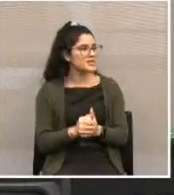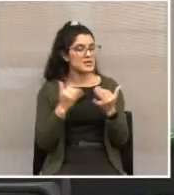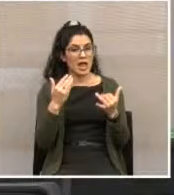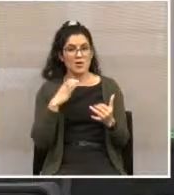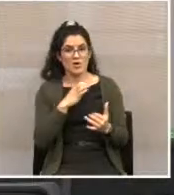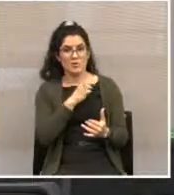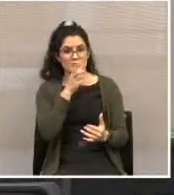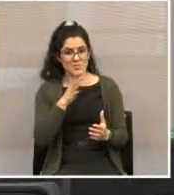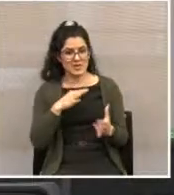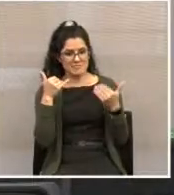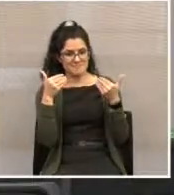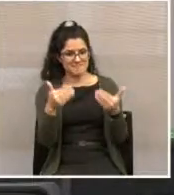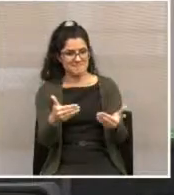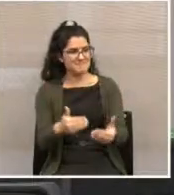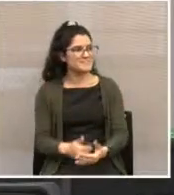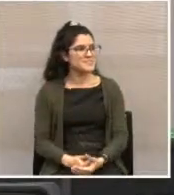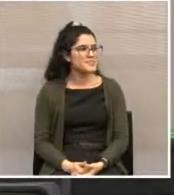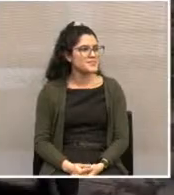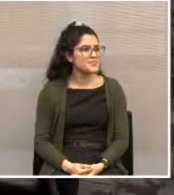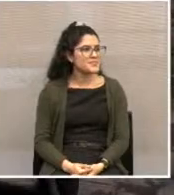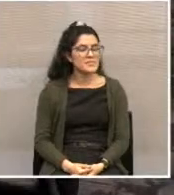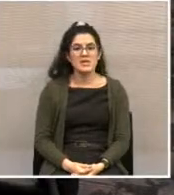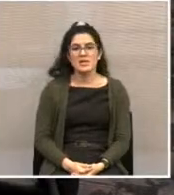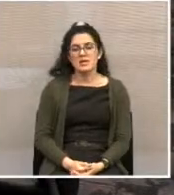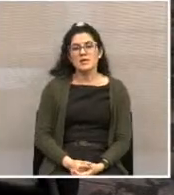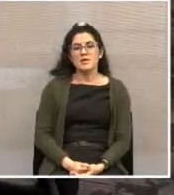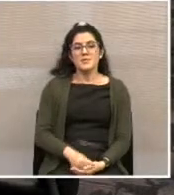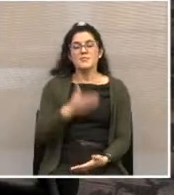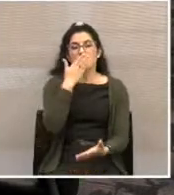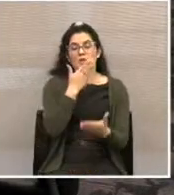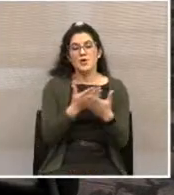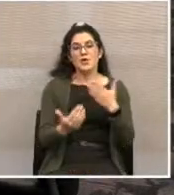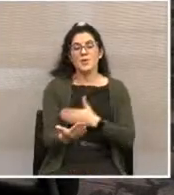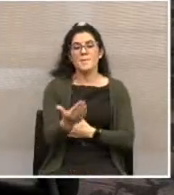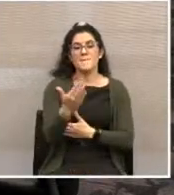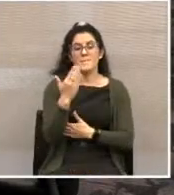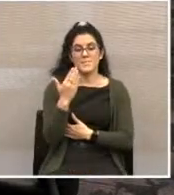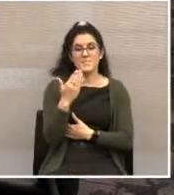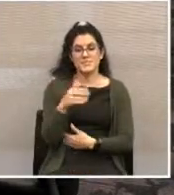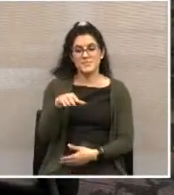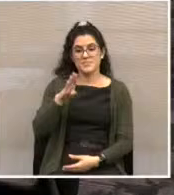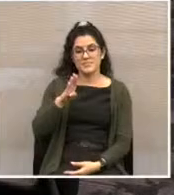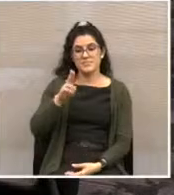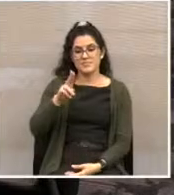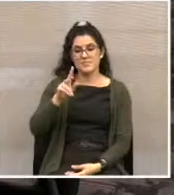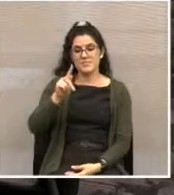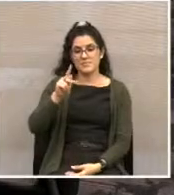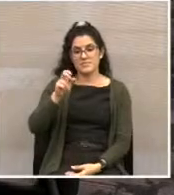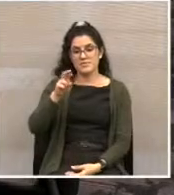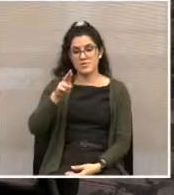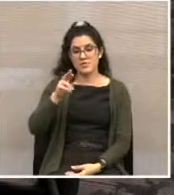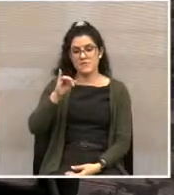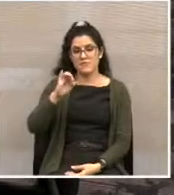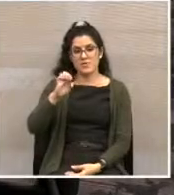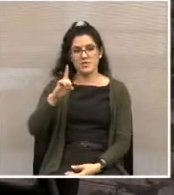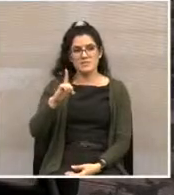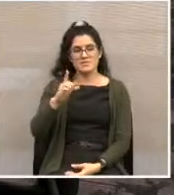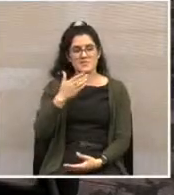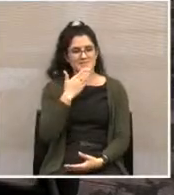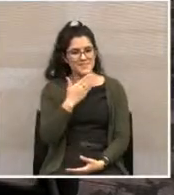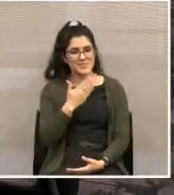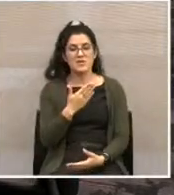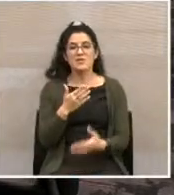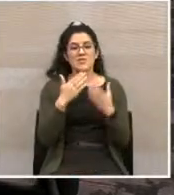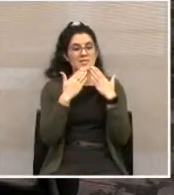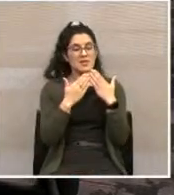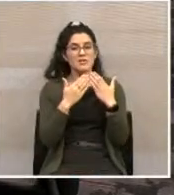you may now proceed. Good morning, Representative Butterfield. Thank you so much to the House Admin Committee. Thank you